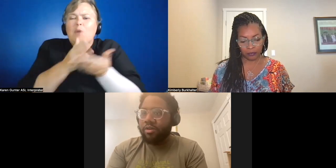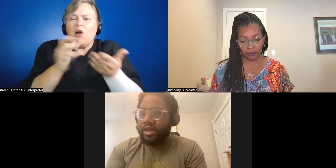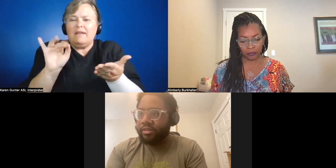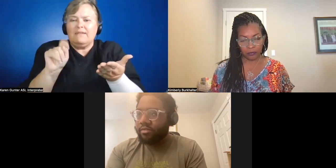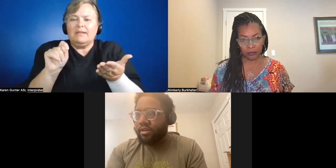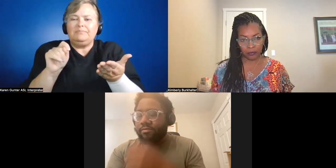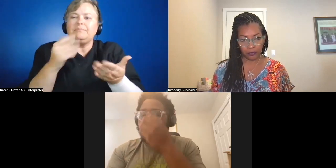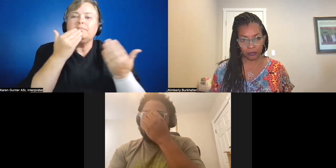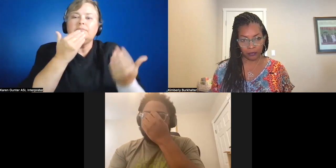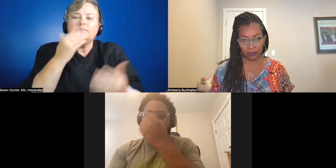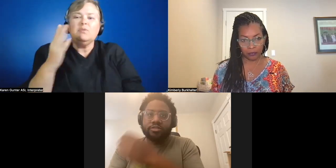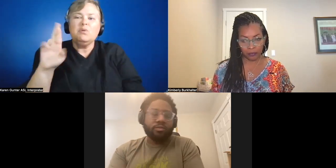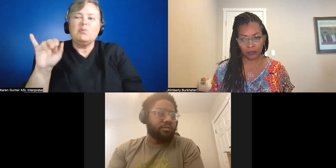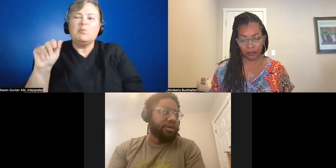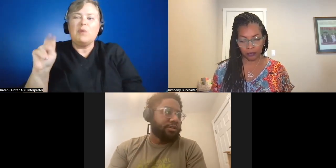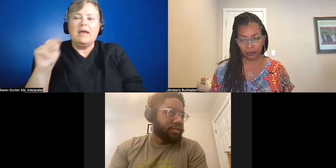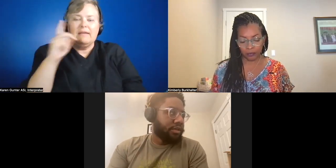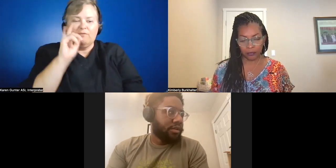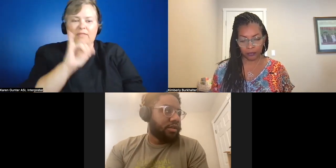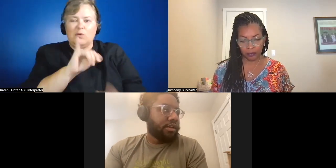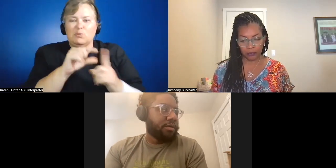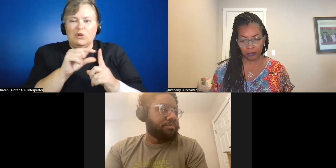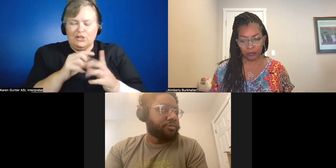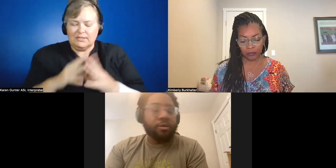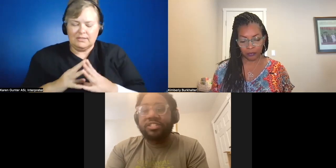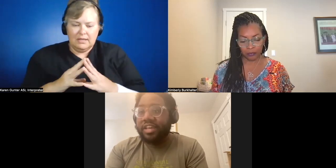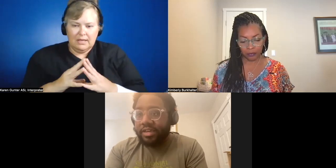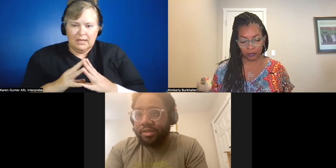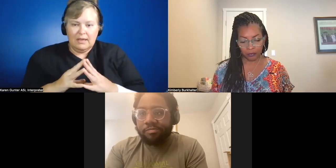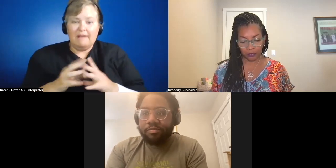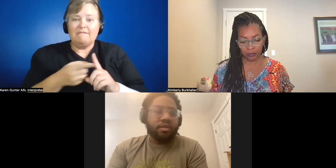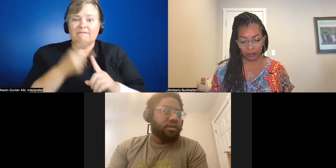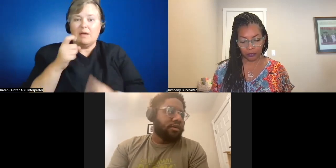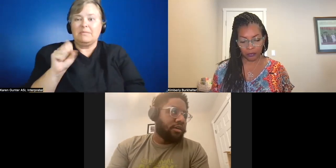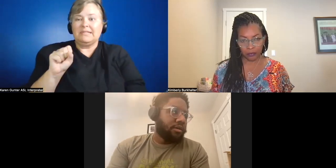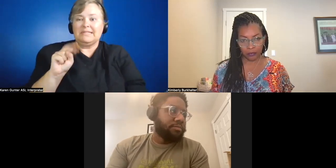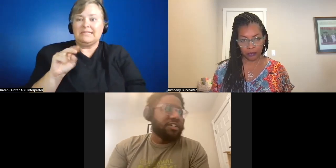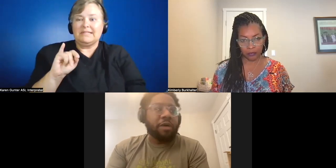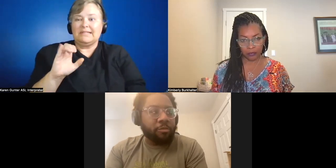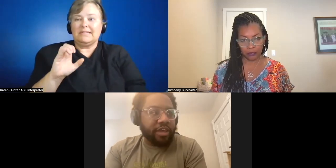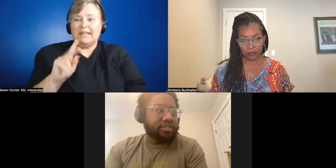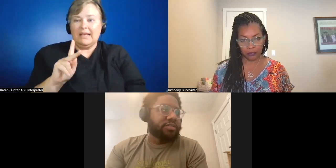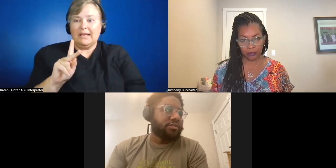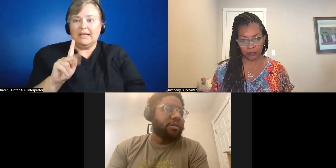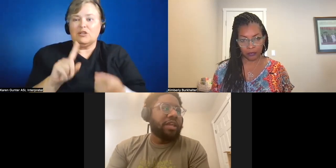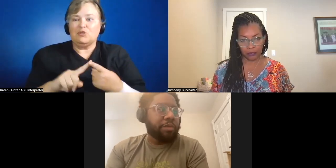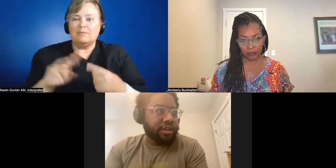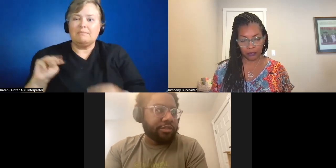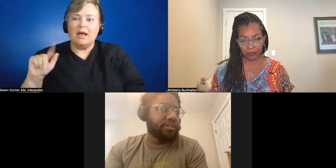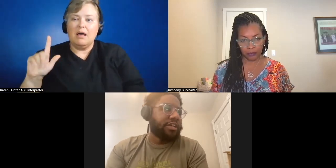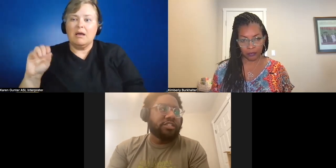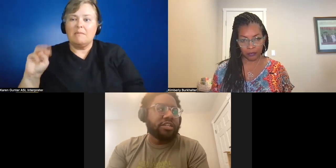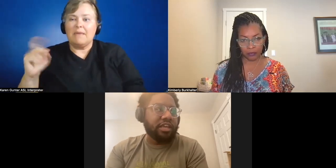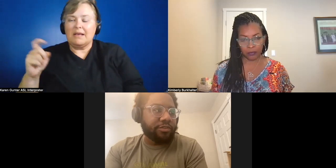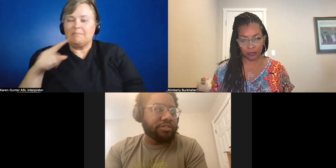thank you, Brian, for these words. From SNCC to Malcolm X, to the Black